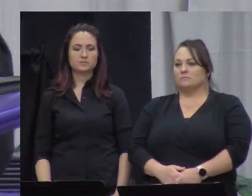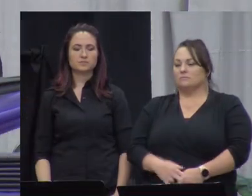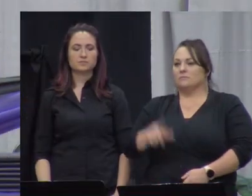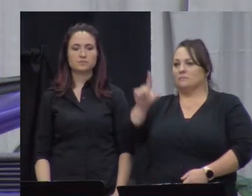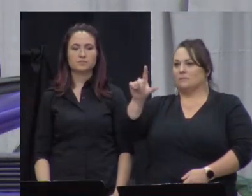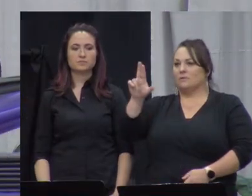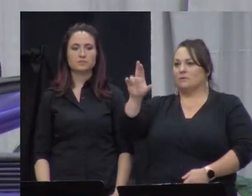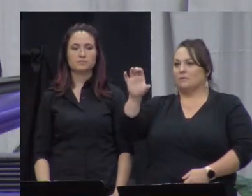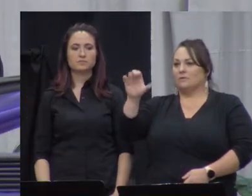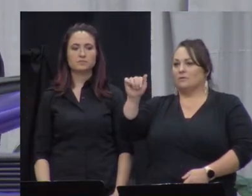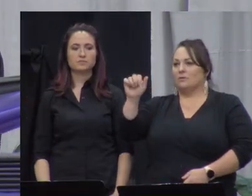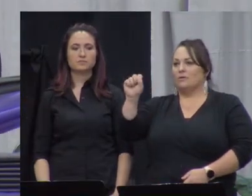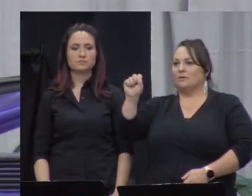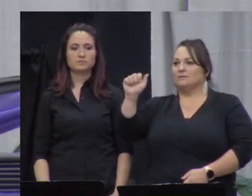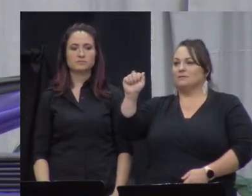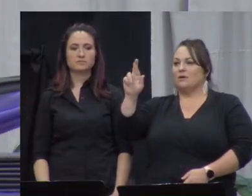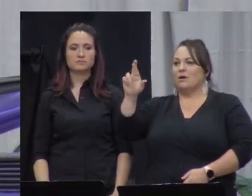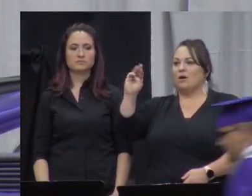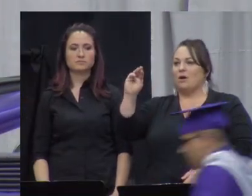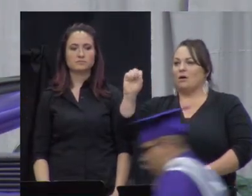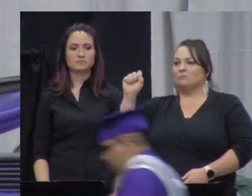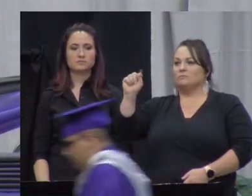Lucas Armstrong.